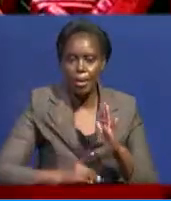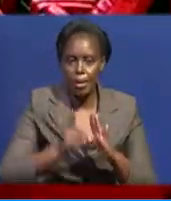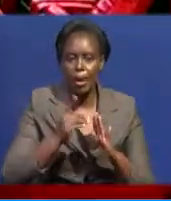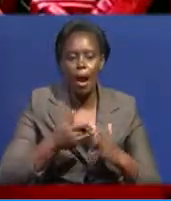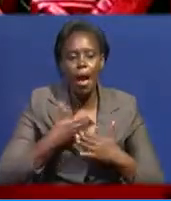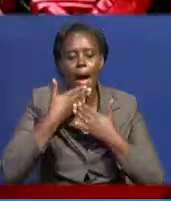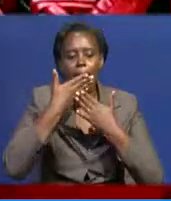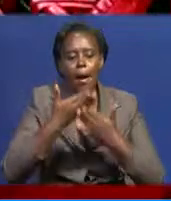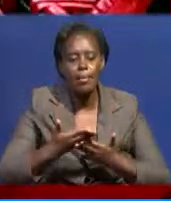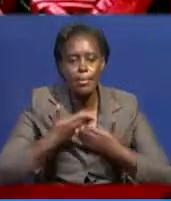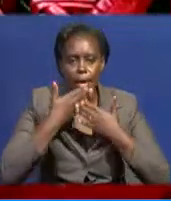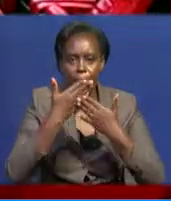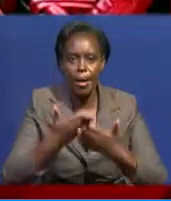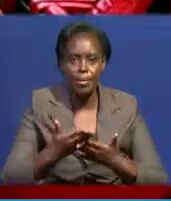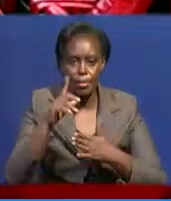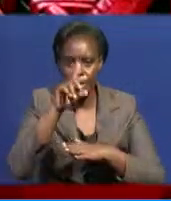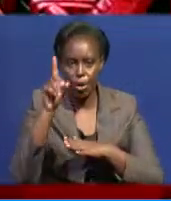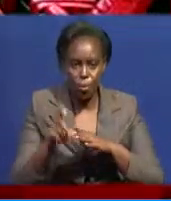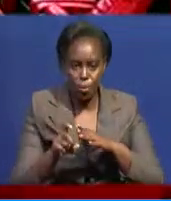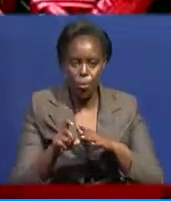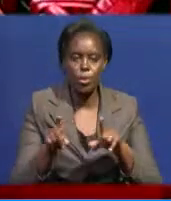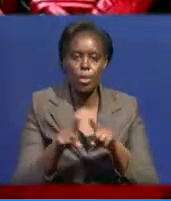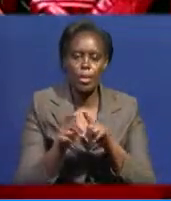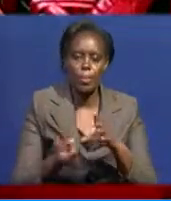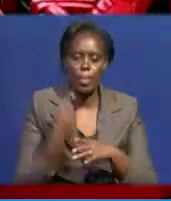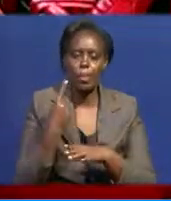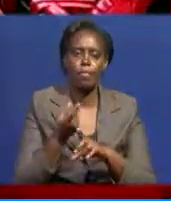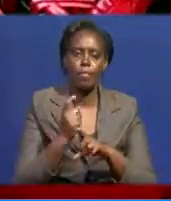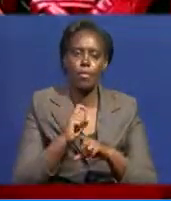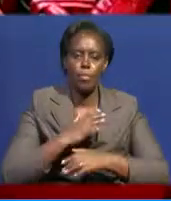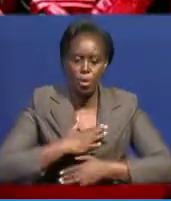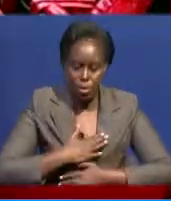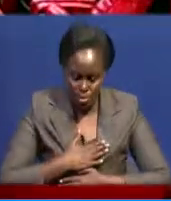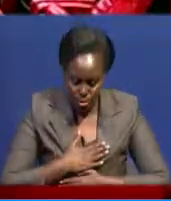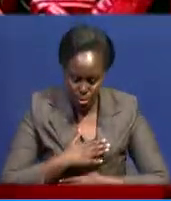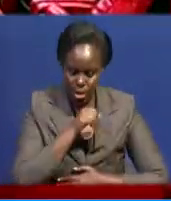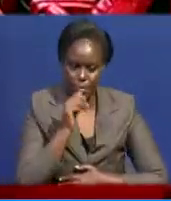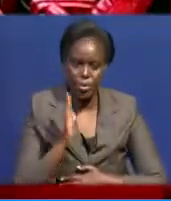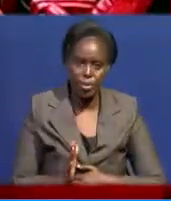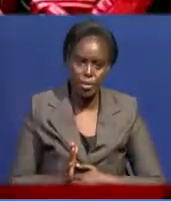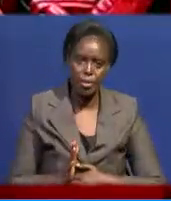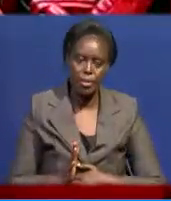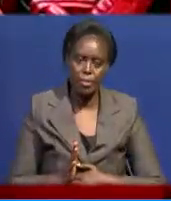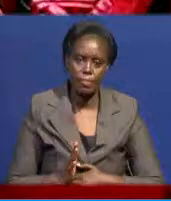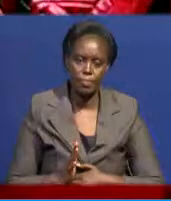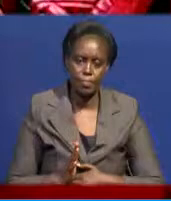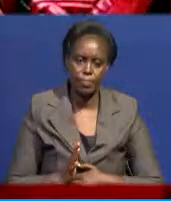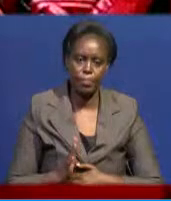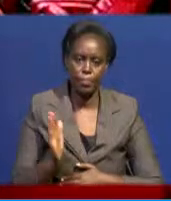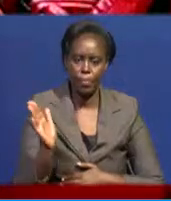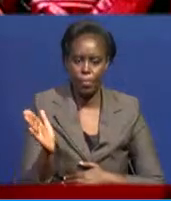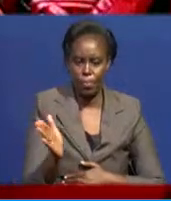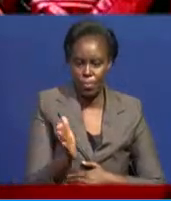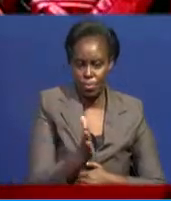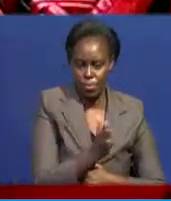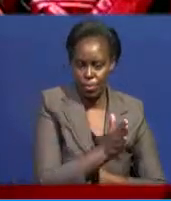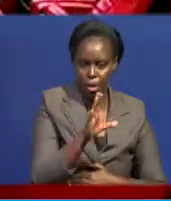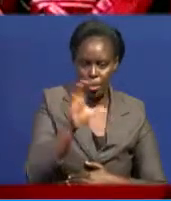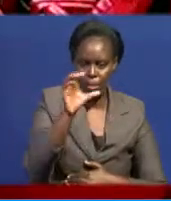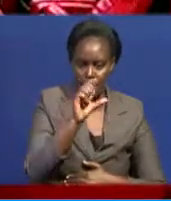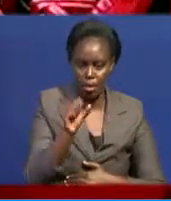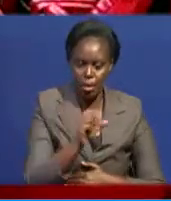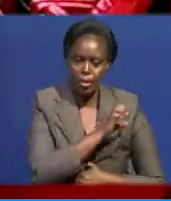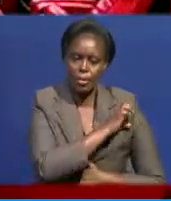will be required to respond to, as raised by the Honorable Senators. The Cabinet Secretary for Energy and